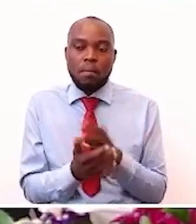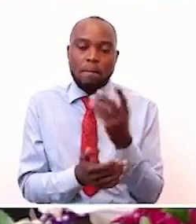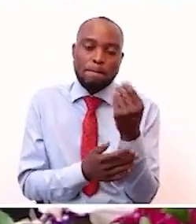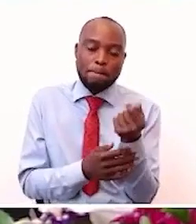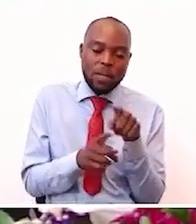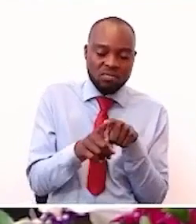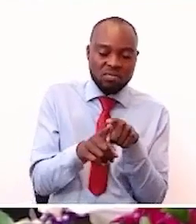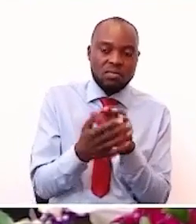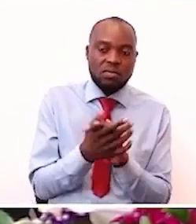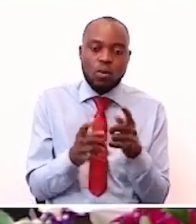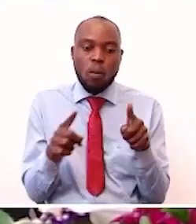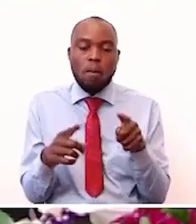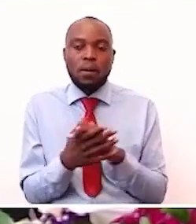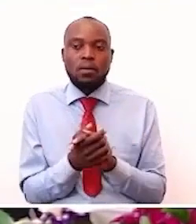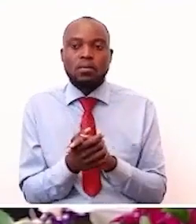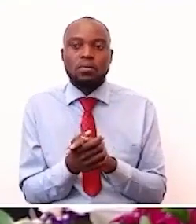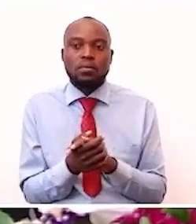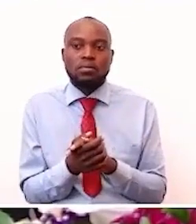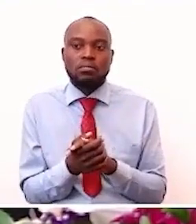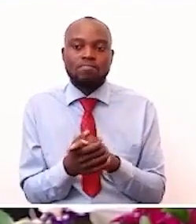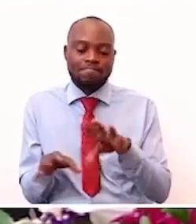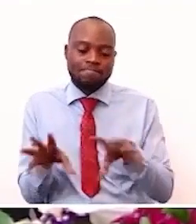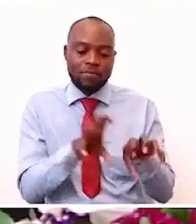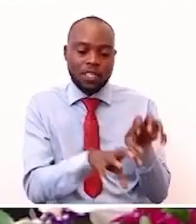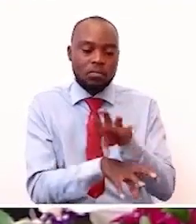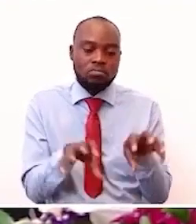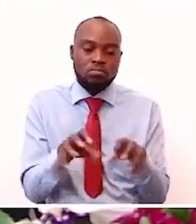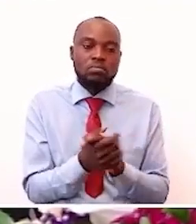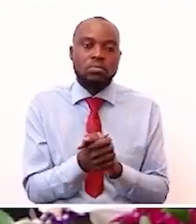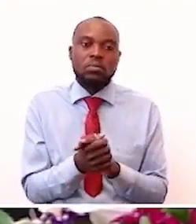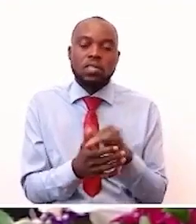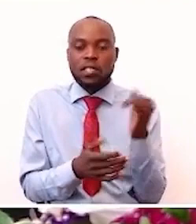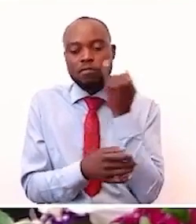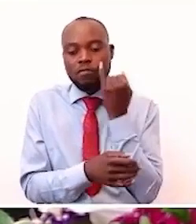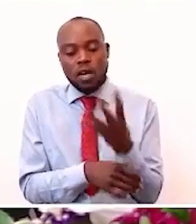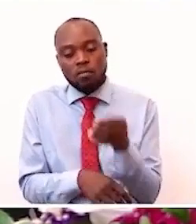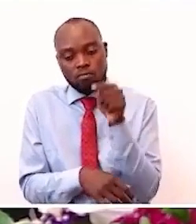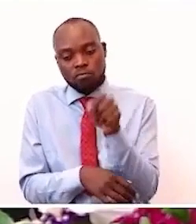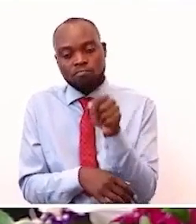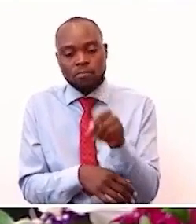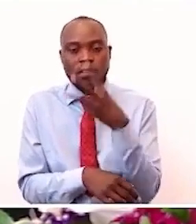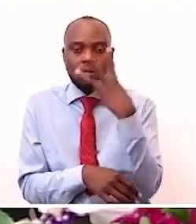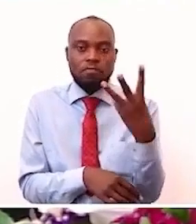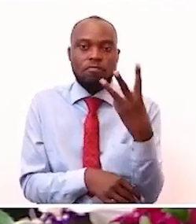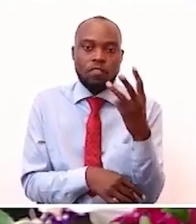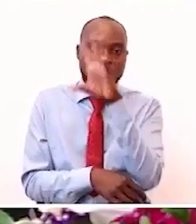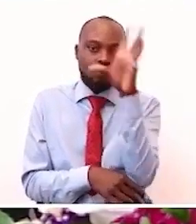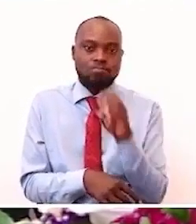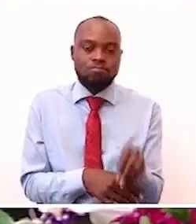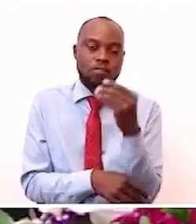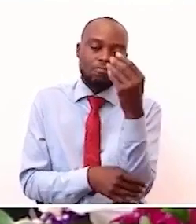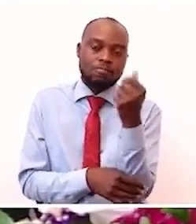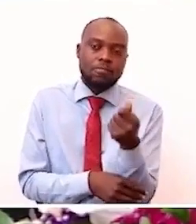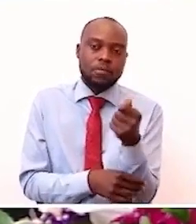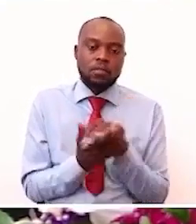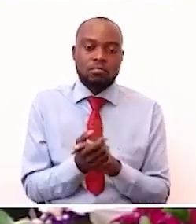and illicit exploitation of natural resources of Africa. So if we have this view of African financial architecture,